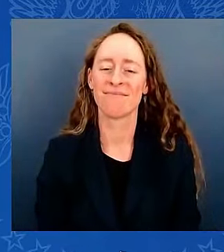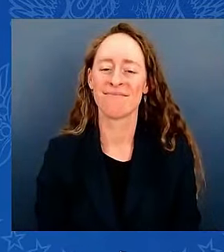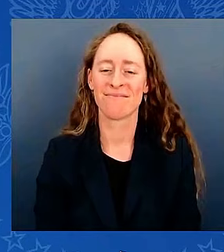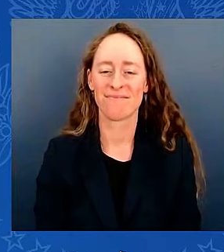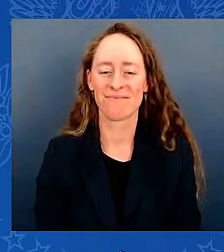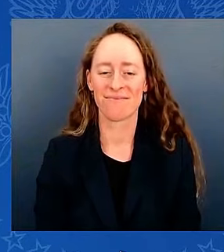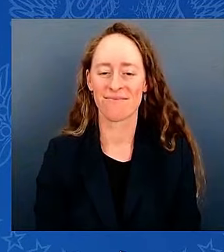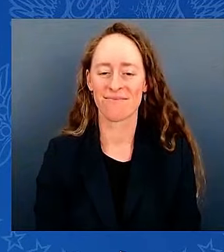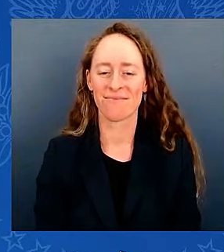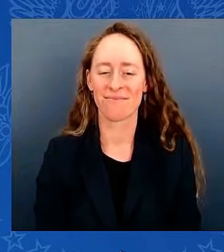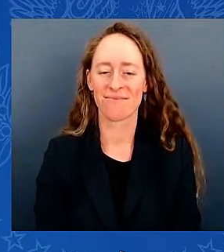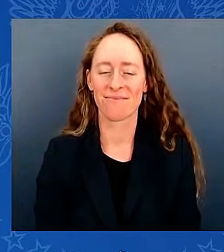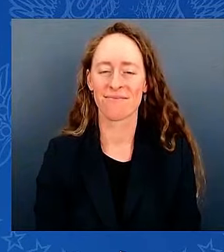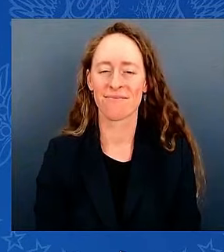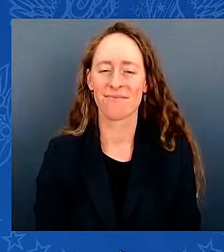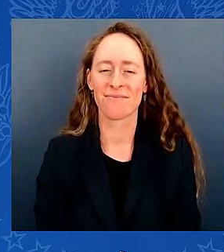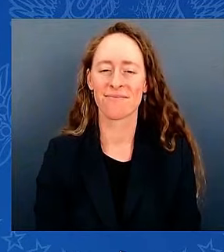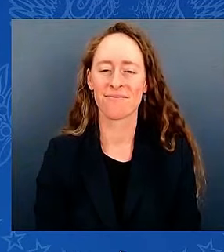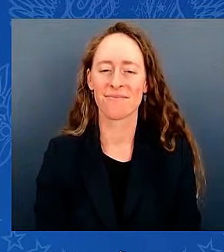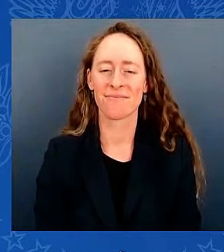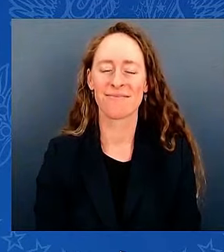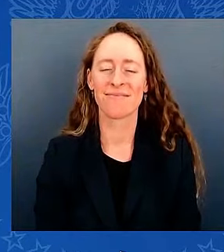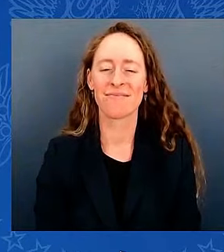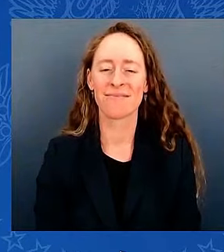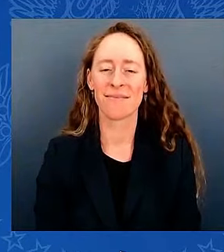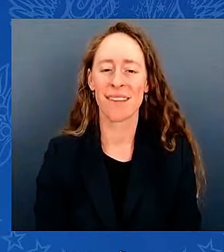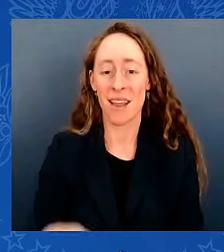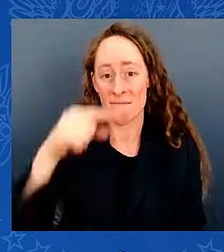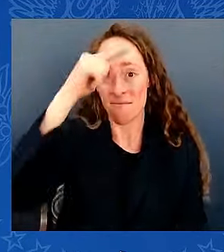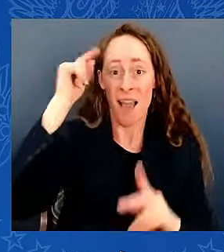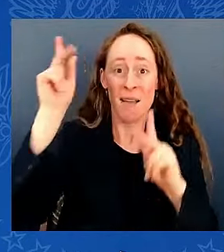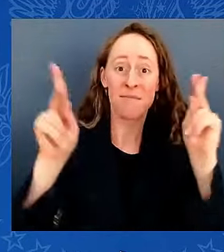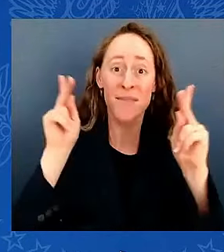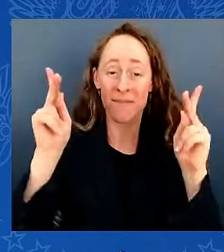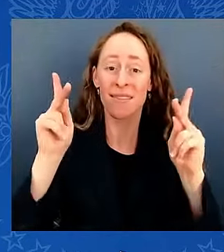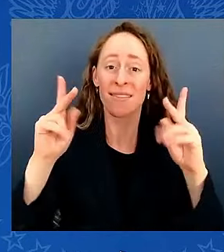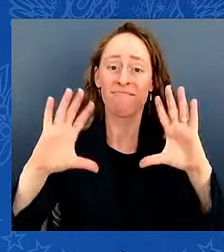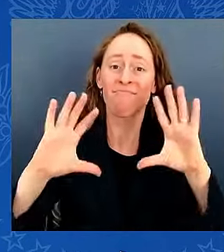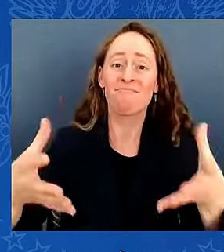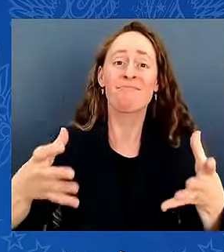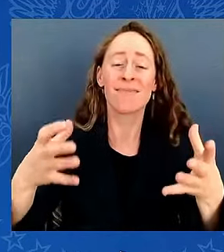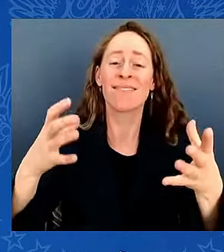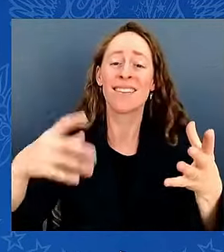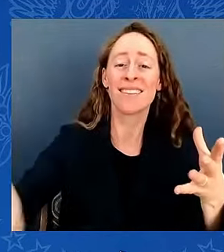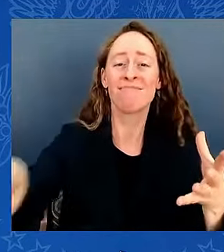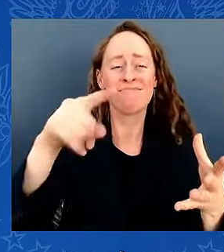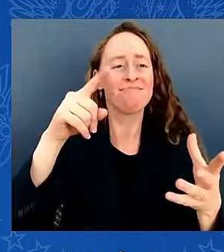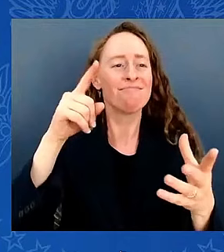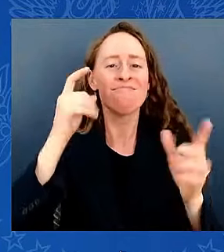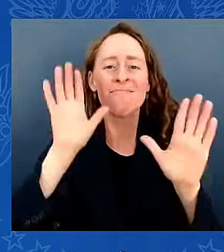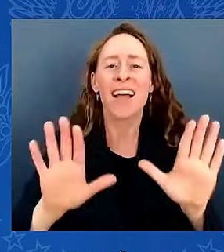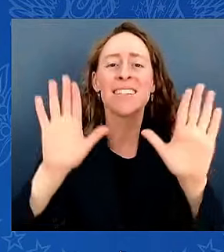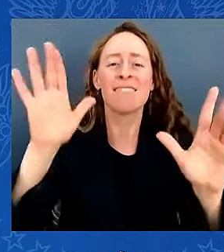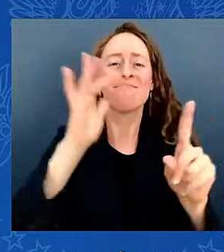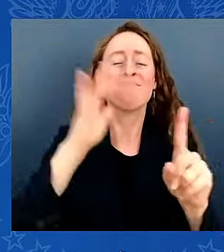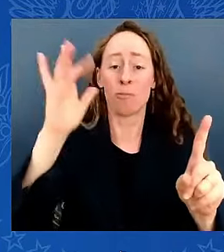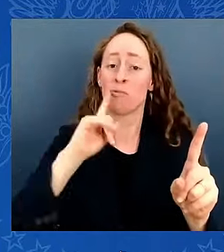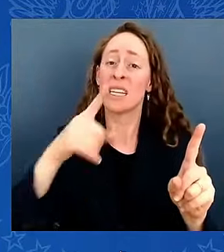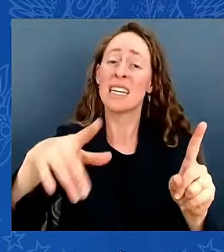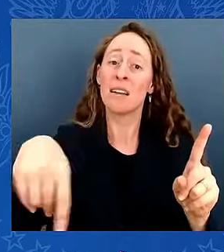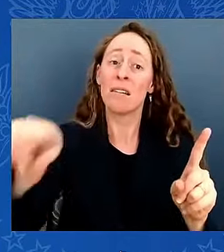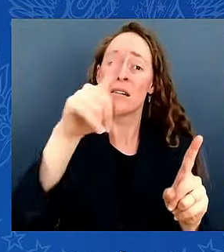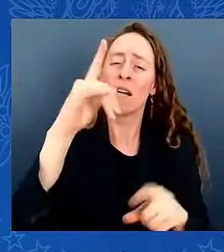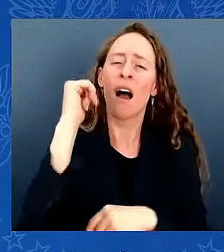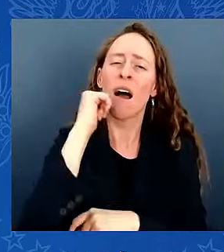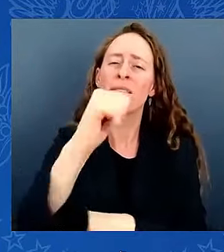Black excellence isn't just something we celebrate today. It's something we live every day by creating spaces, opportunities, and legacies that